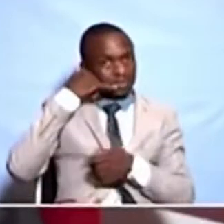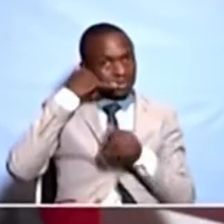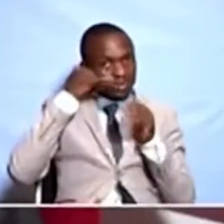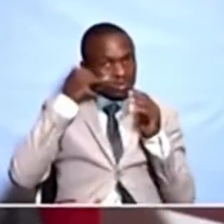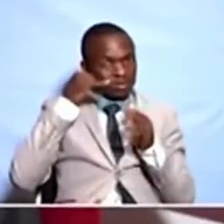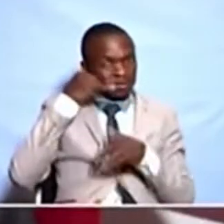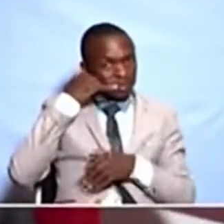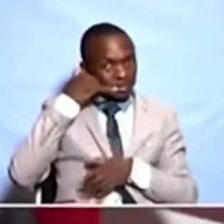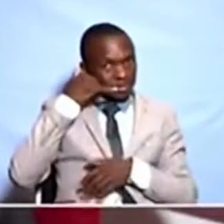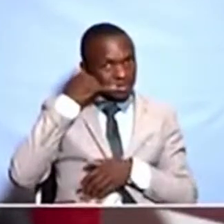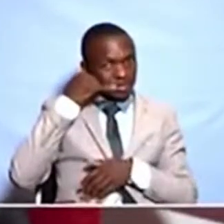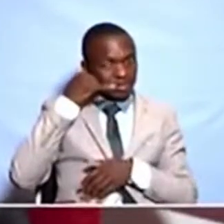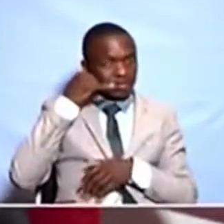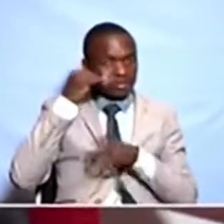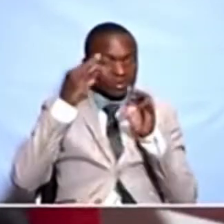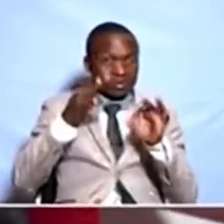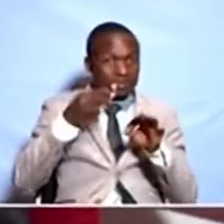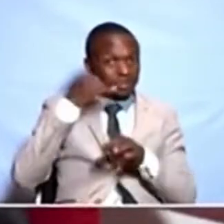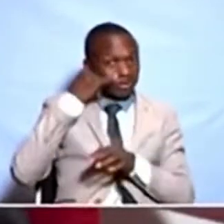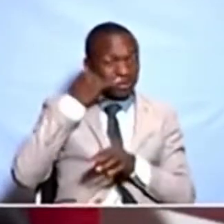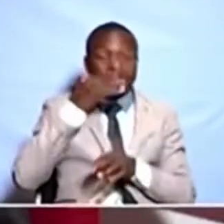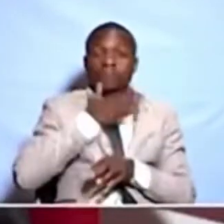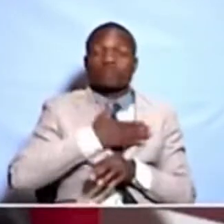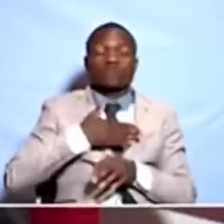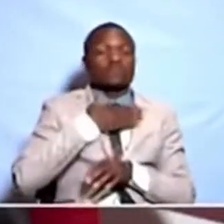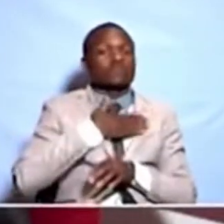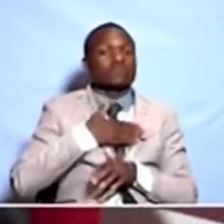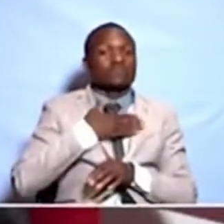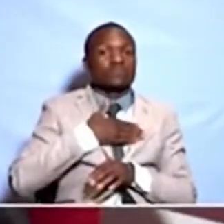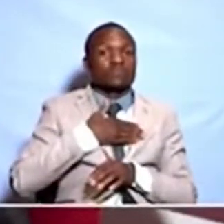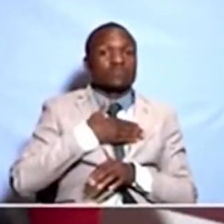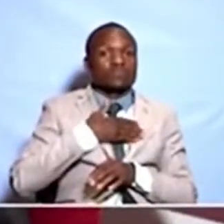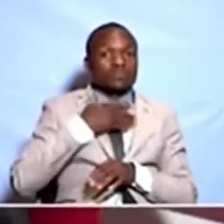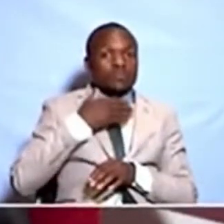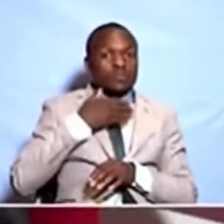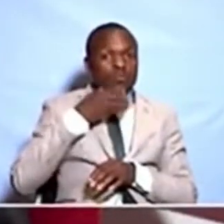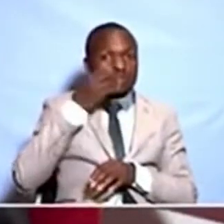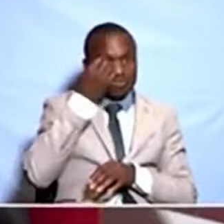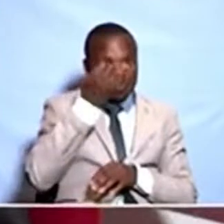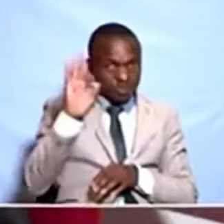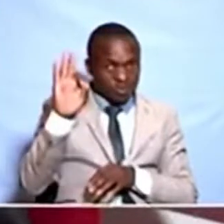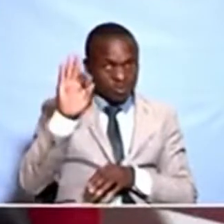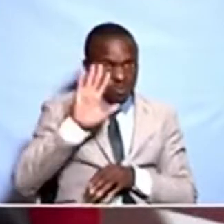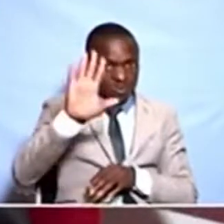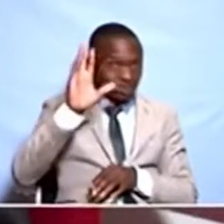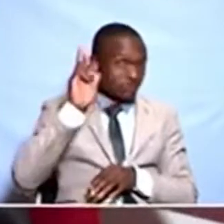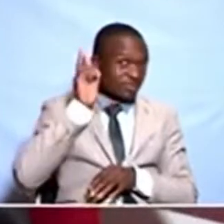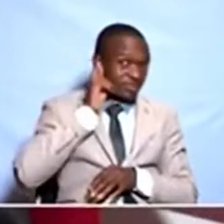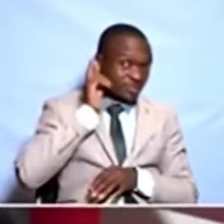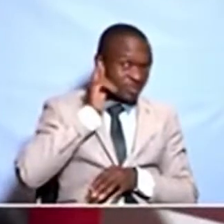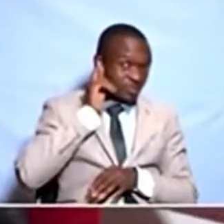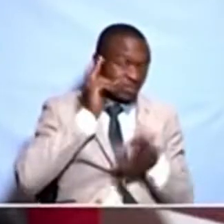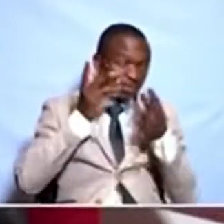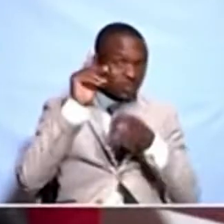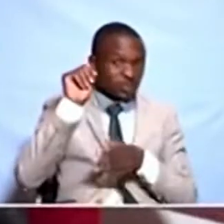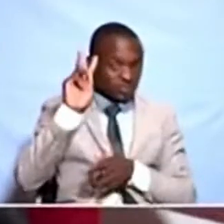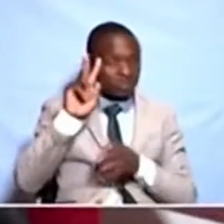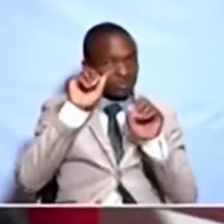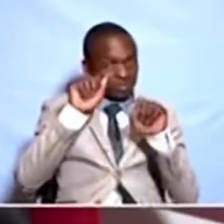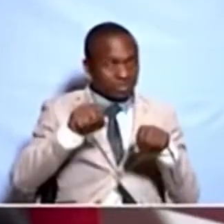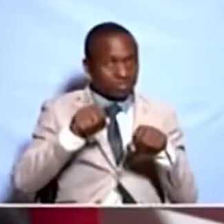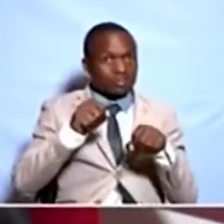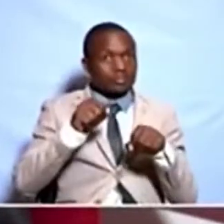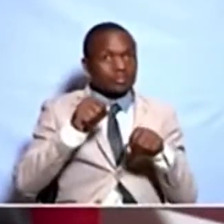a guide that if you're calling us, please make sure that you turn off your radio set or your television set, and then we'll have a conversation. Please go